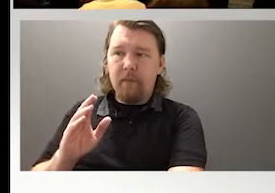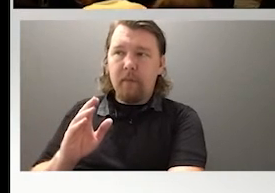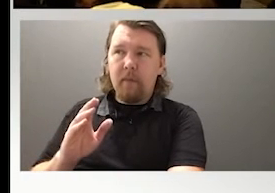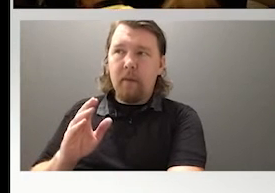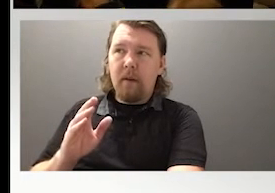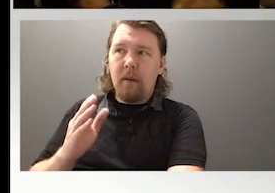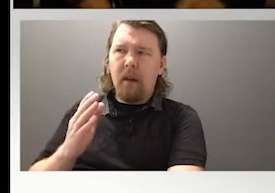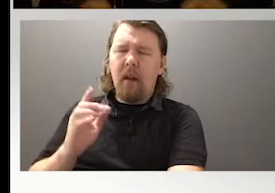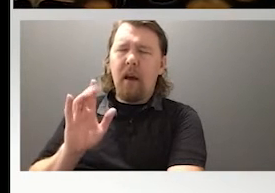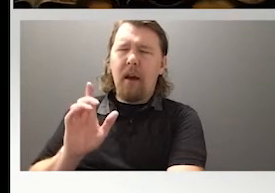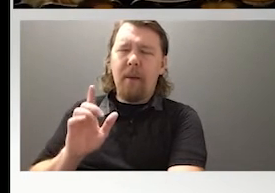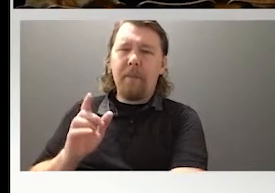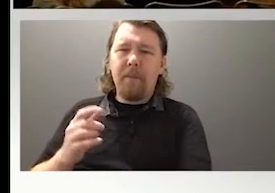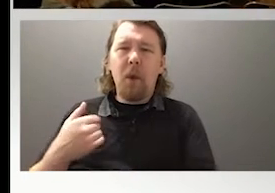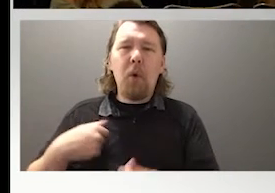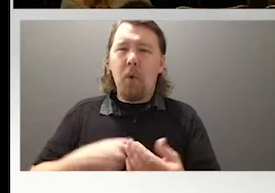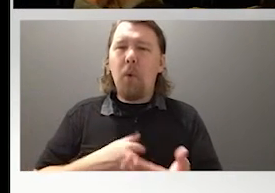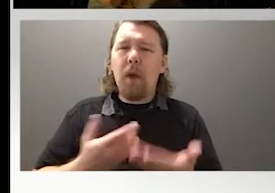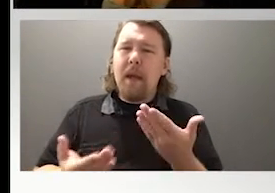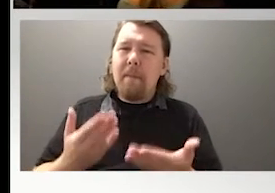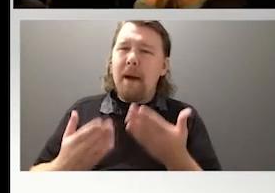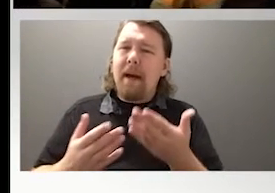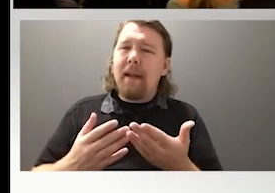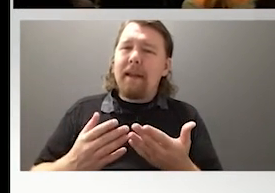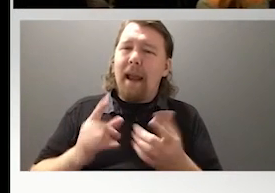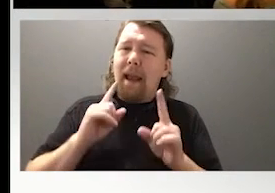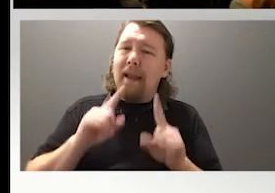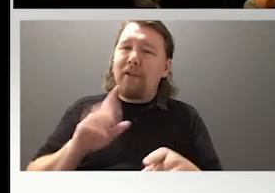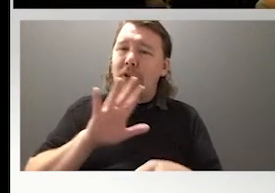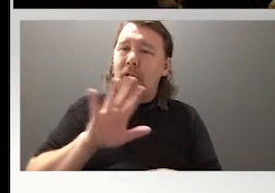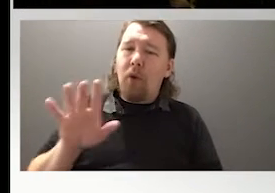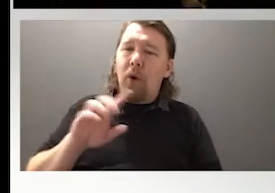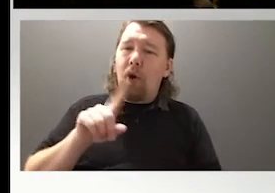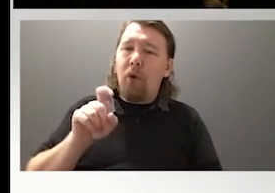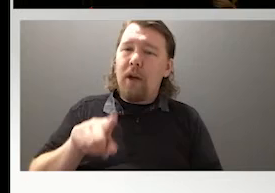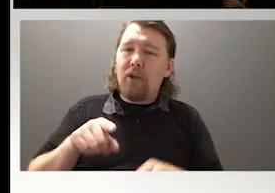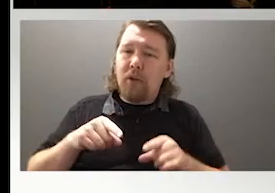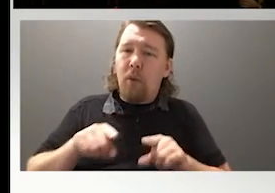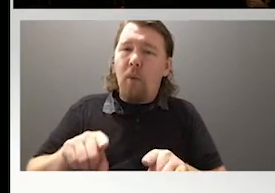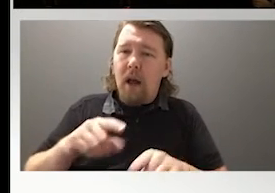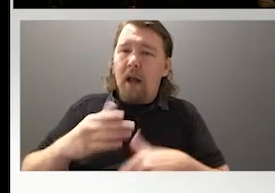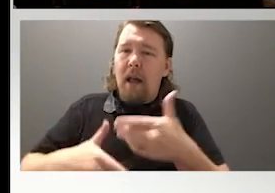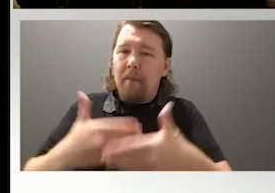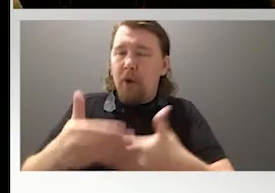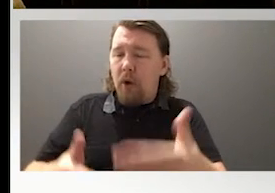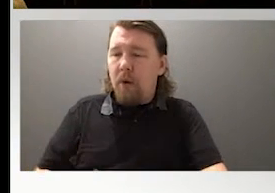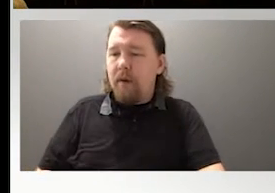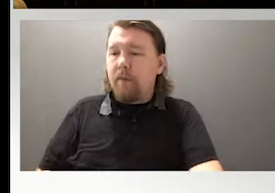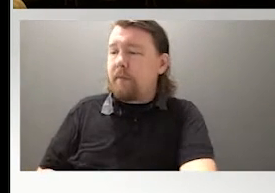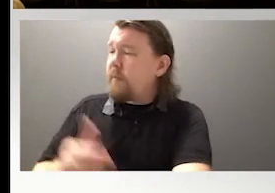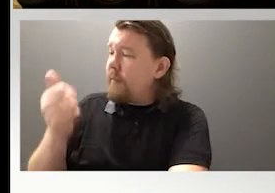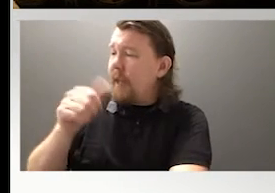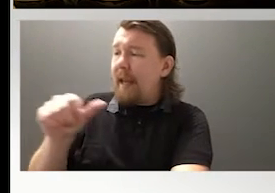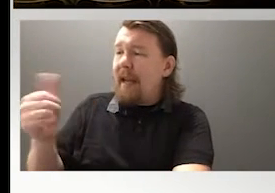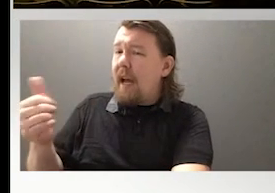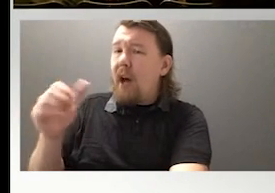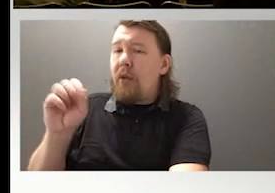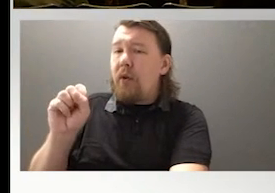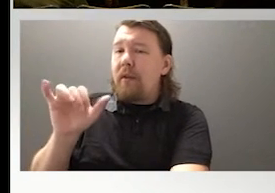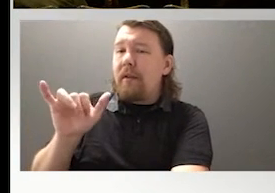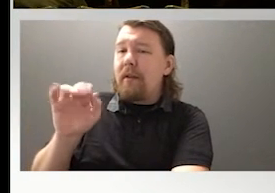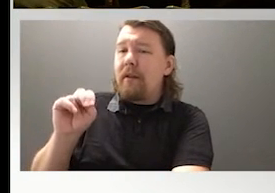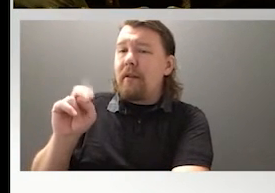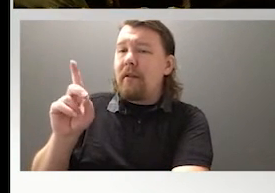may be talking about your questions as we go. Huh? Okay. Are there any other syndromes